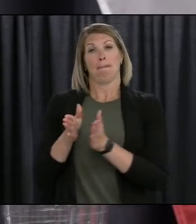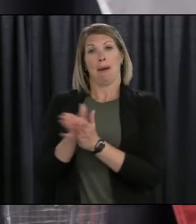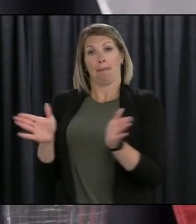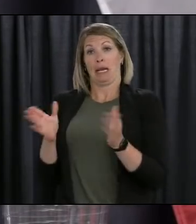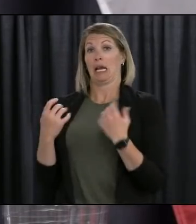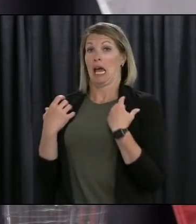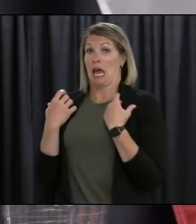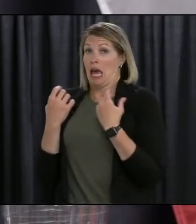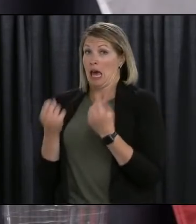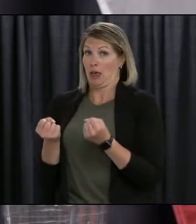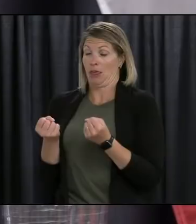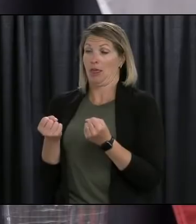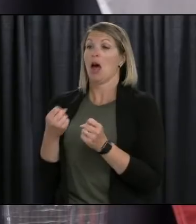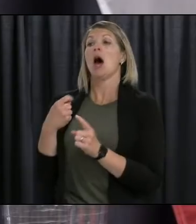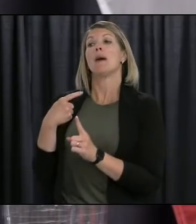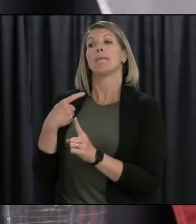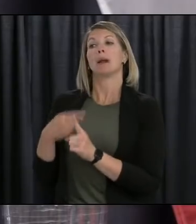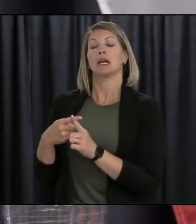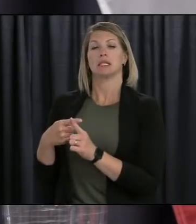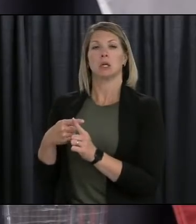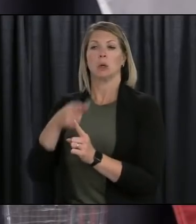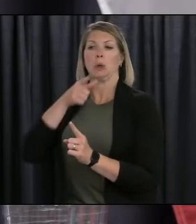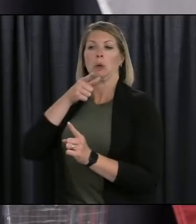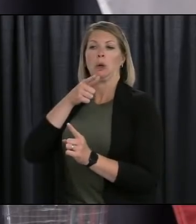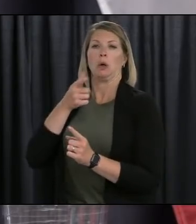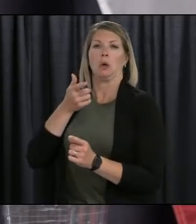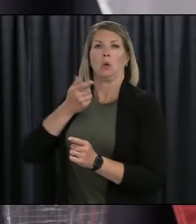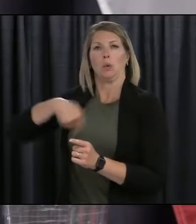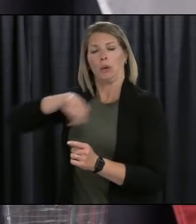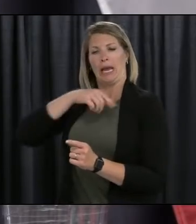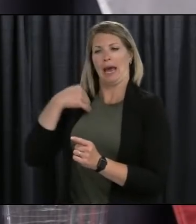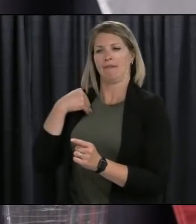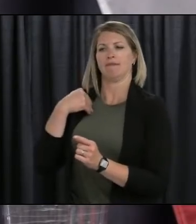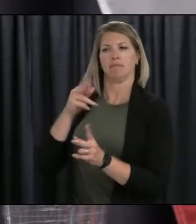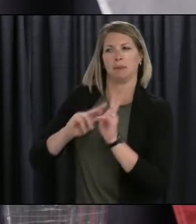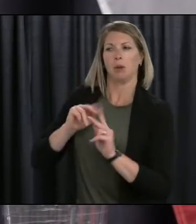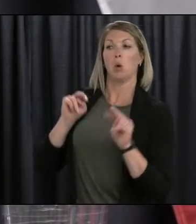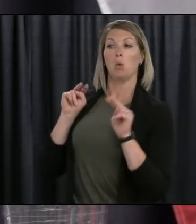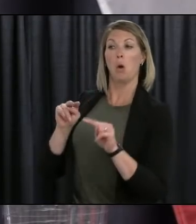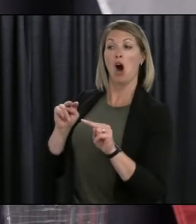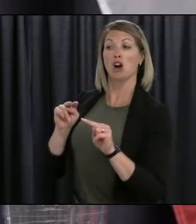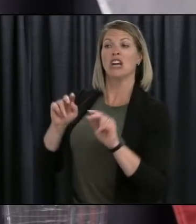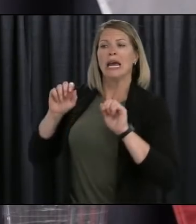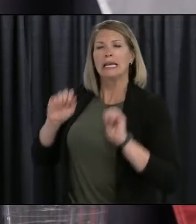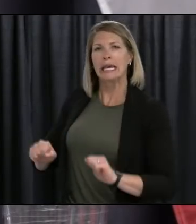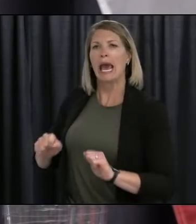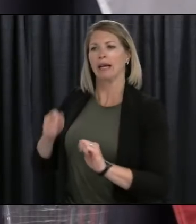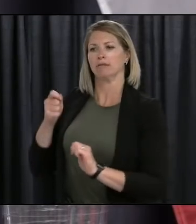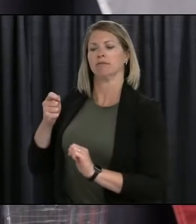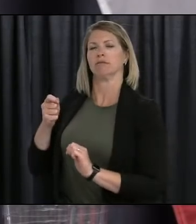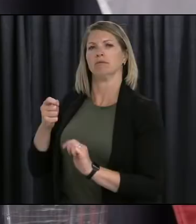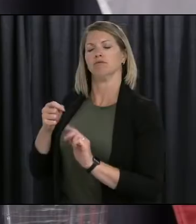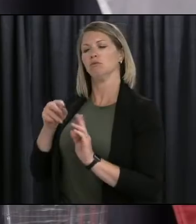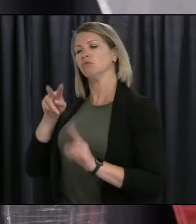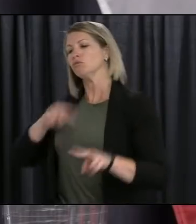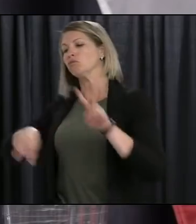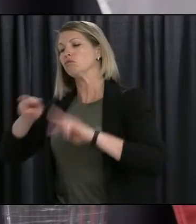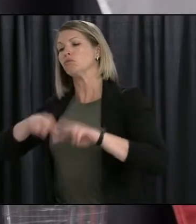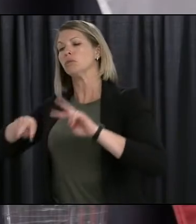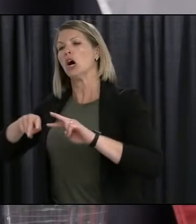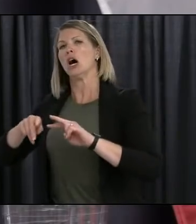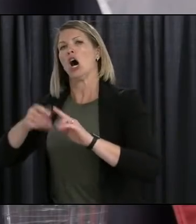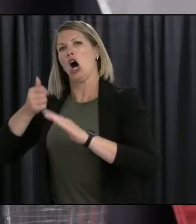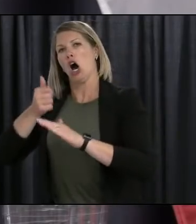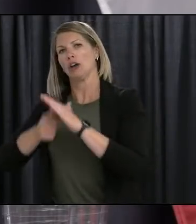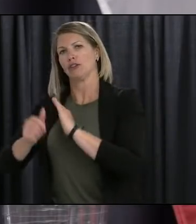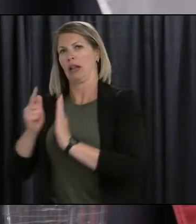has the ability and the authority to regulate under that act. In terms of enforcement of special measures